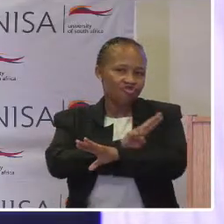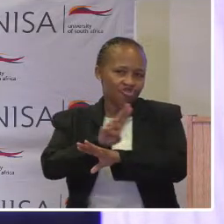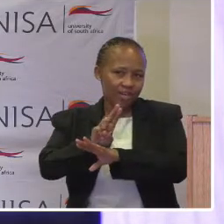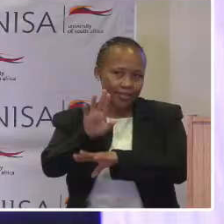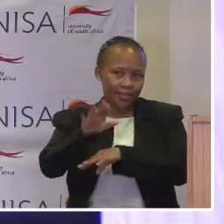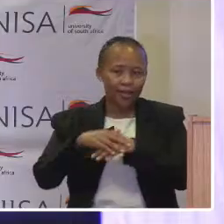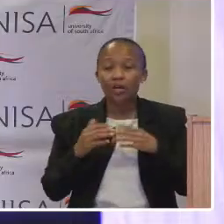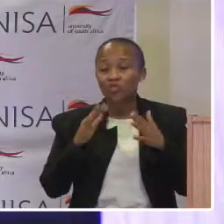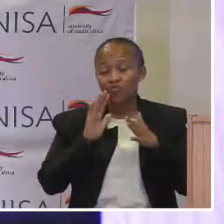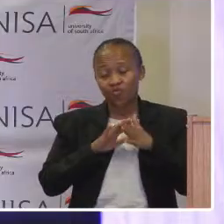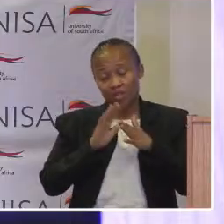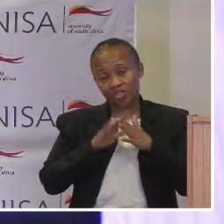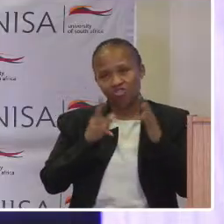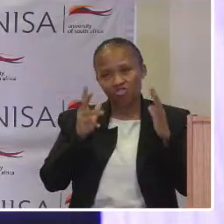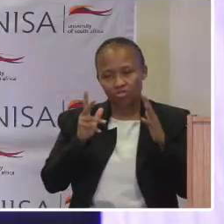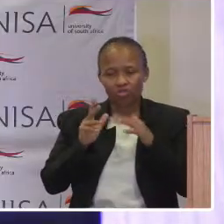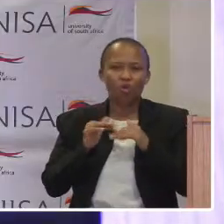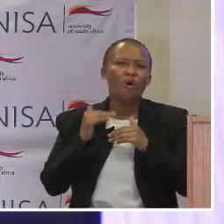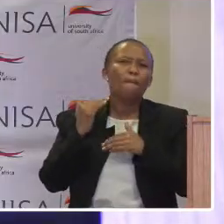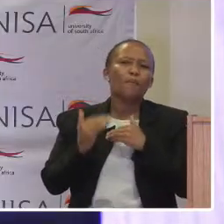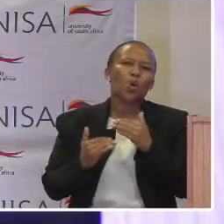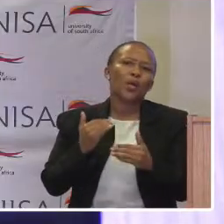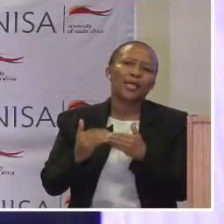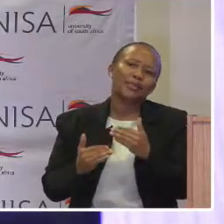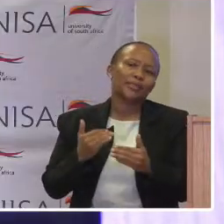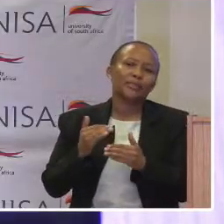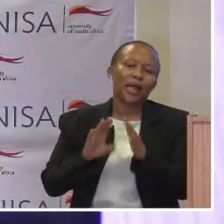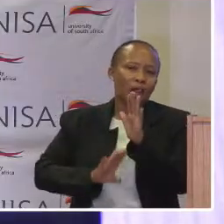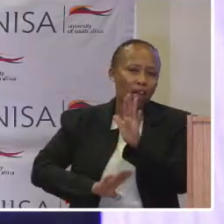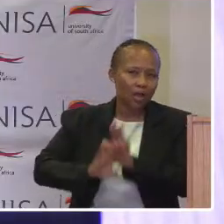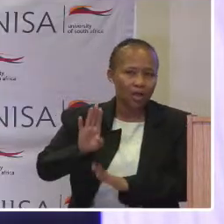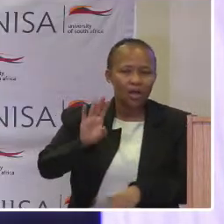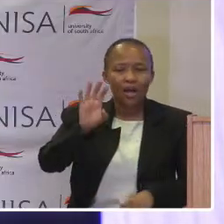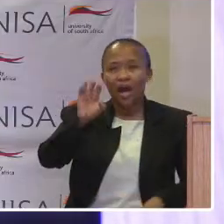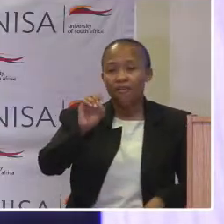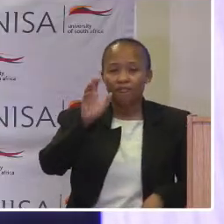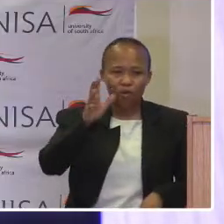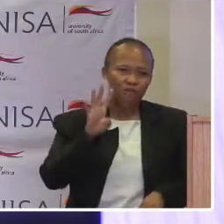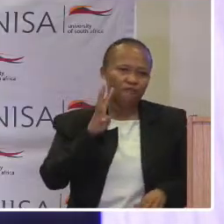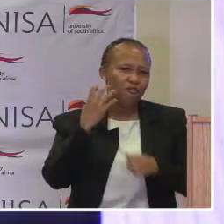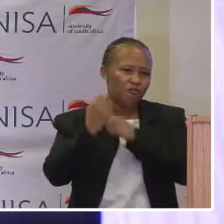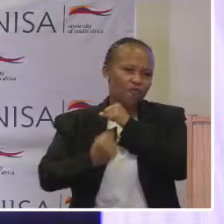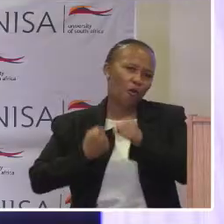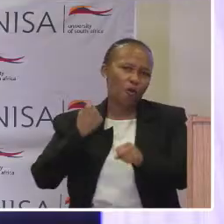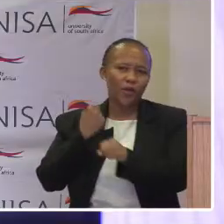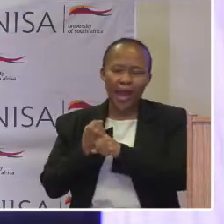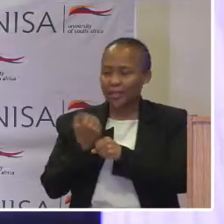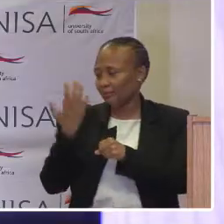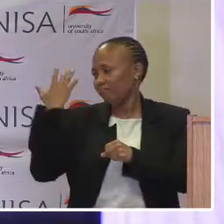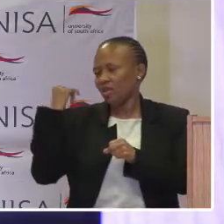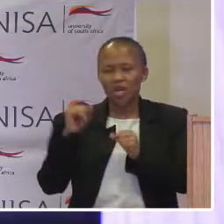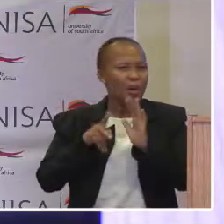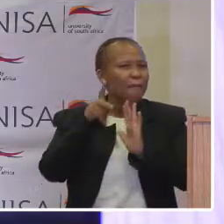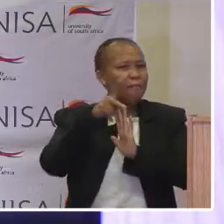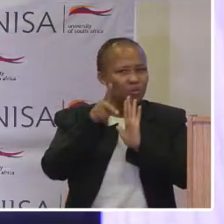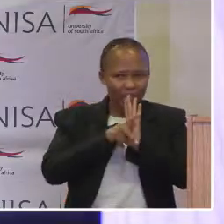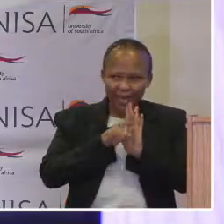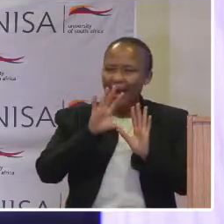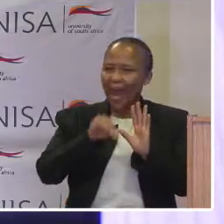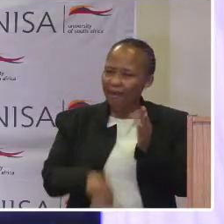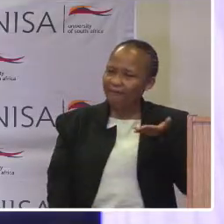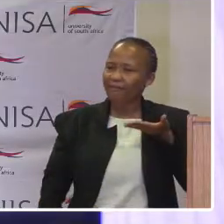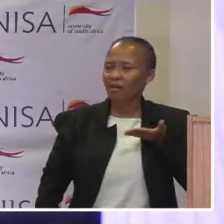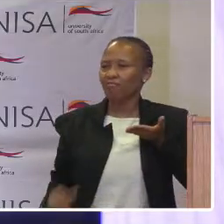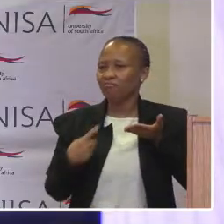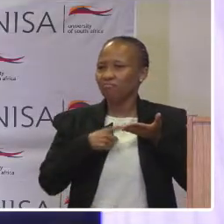have progress, and we've been sitting with projects for the past 4 years, and as entrepreneurs who are